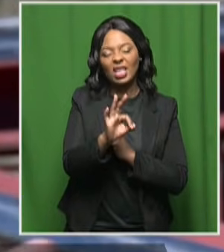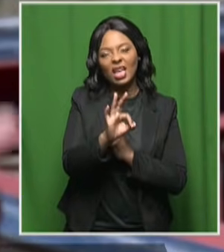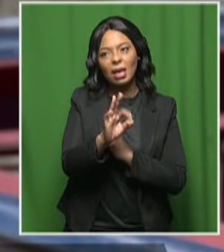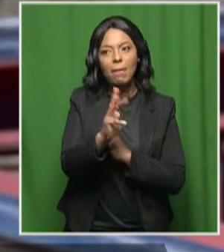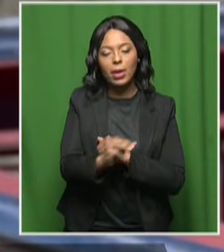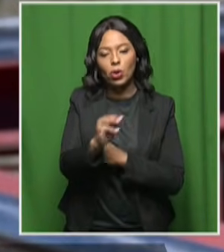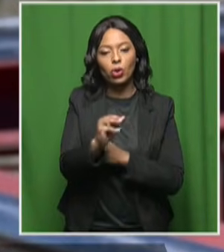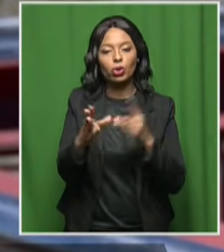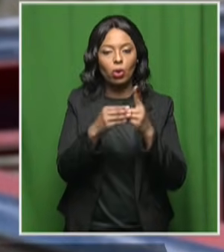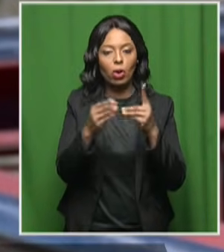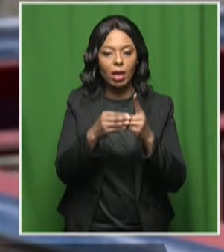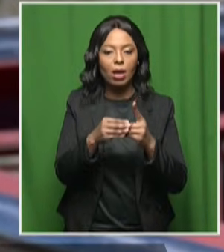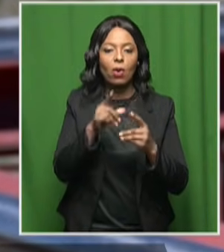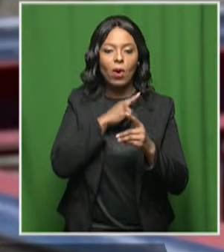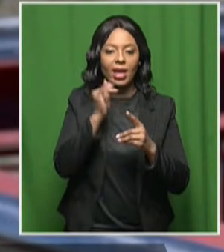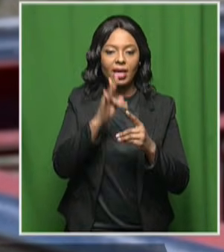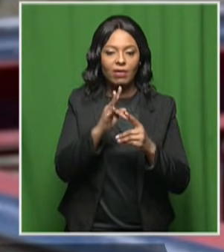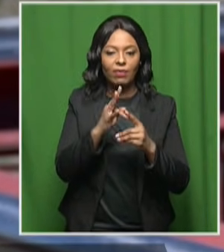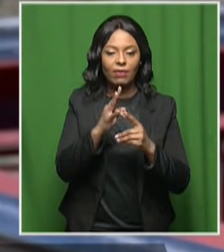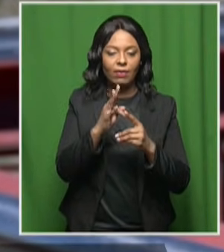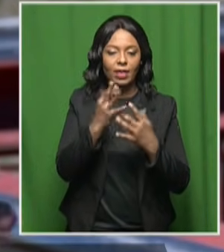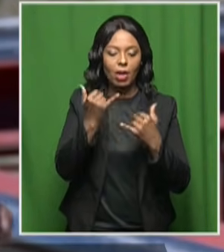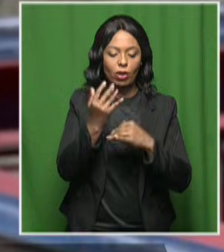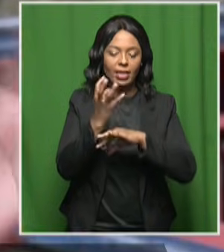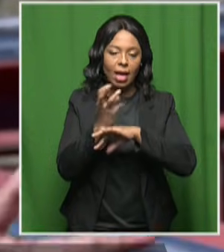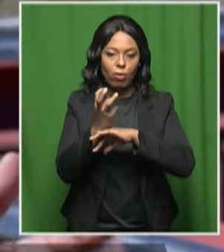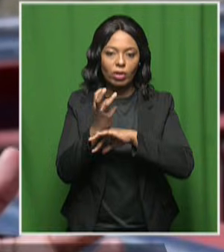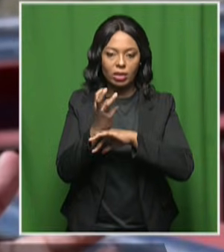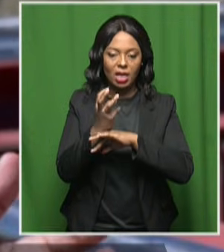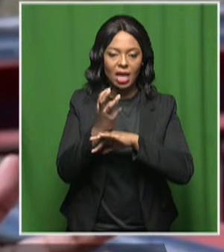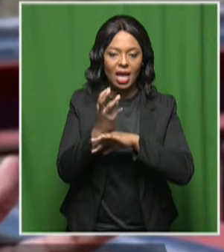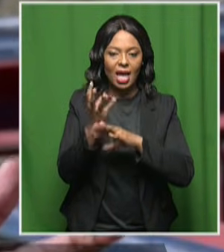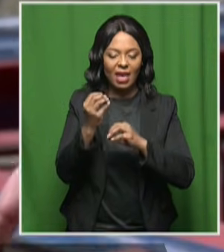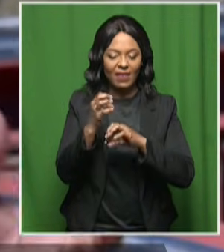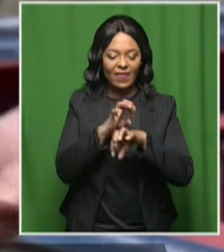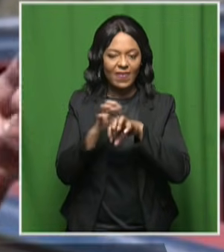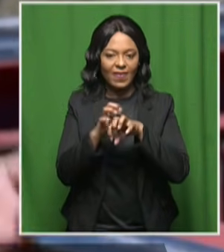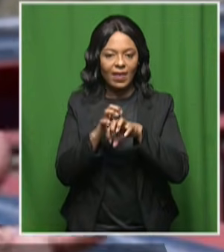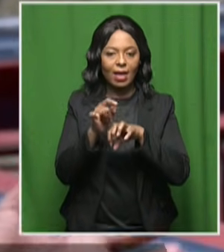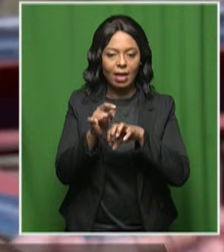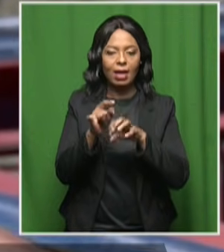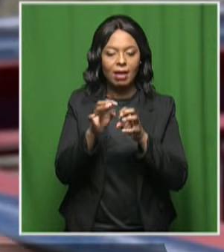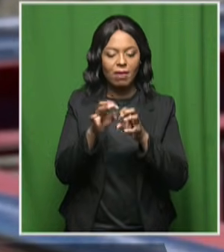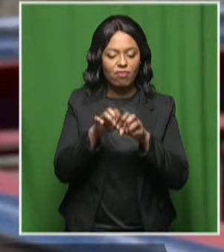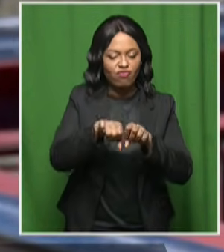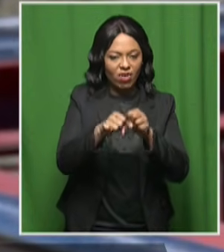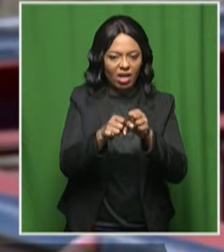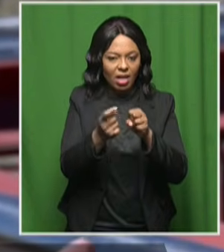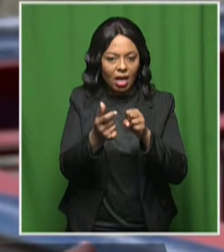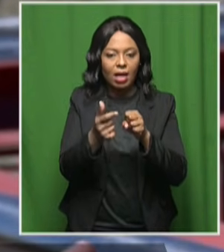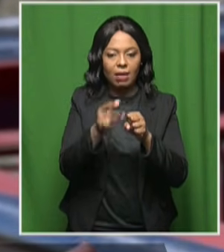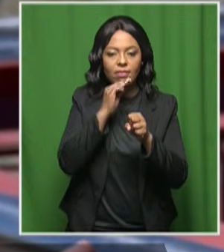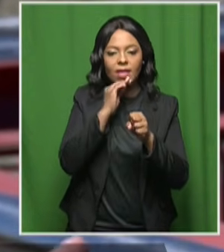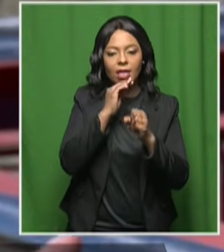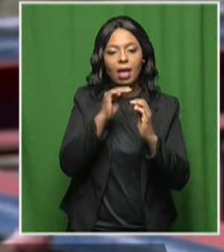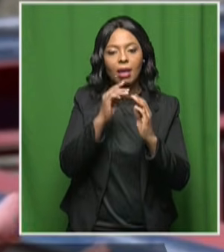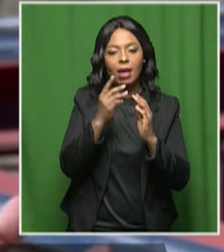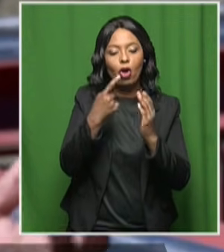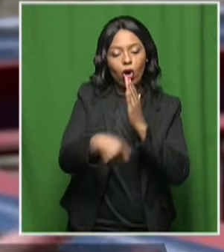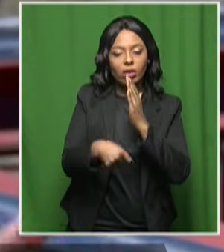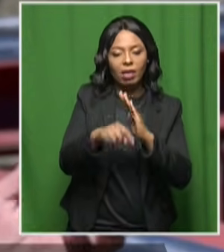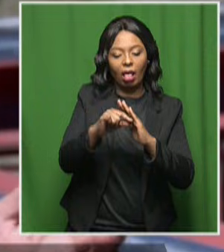reason why, if a diamond has too many cracks, the value goes down. If it's clean, the value goes up, okay. We also have the Eureka diamond. The